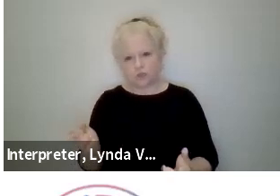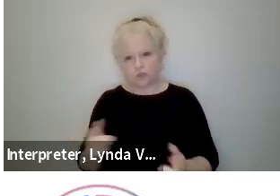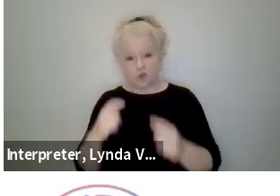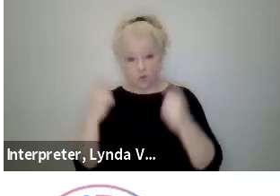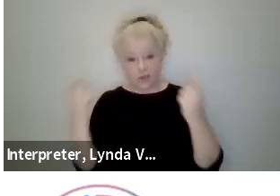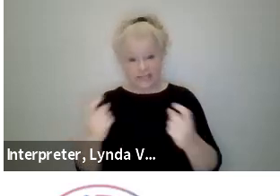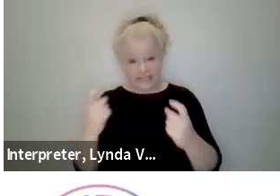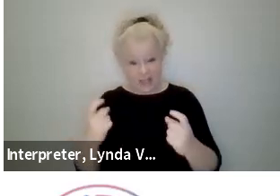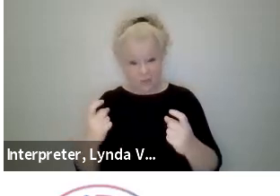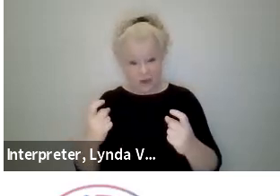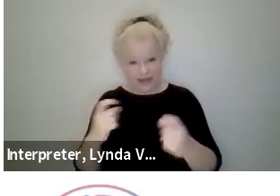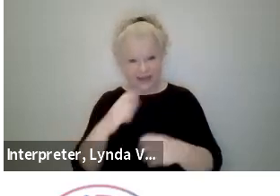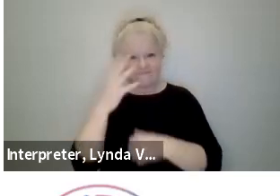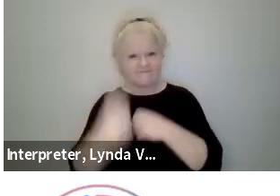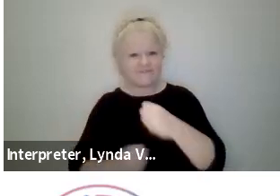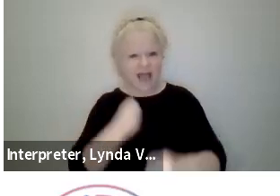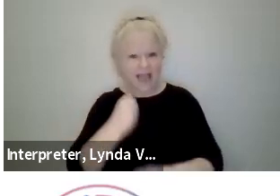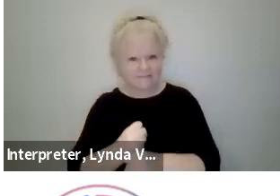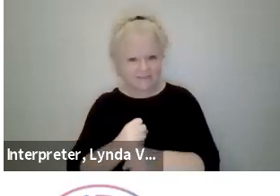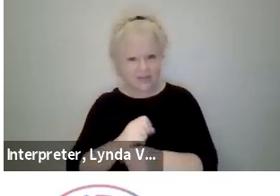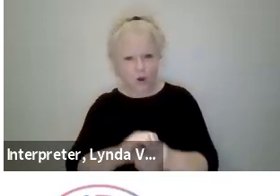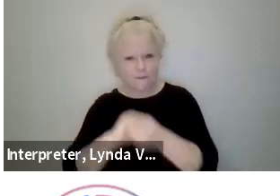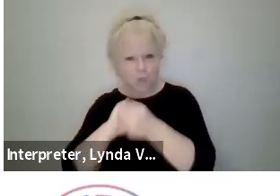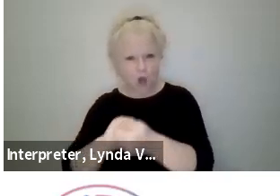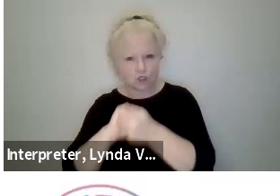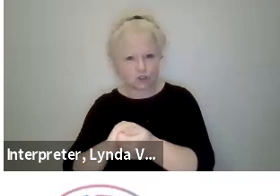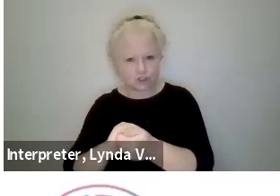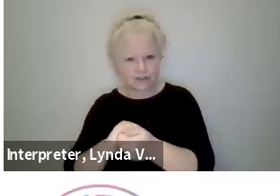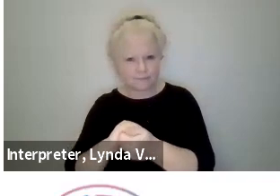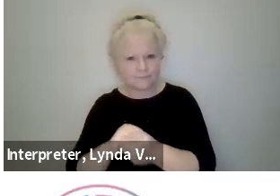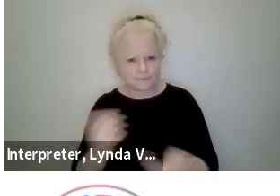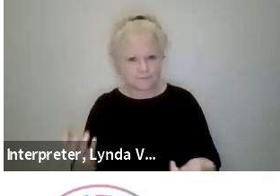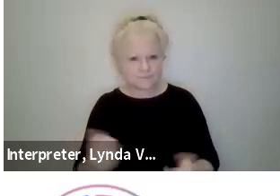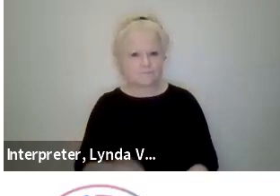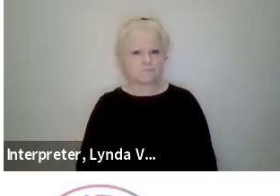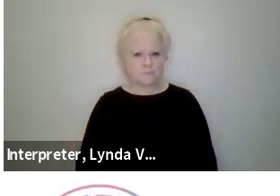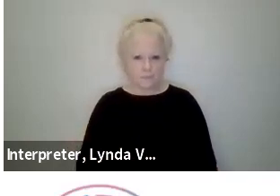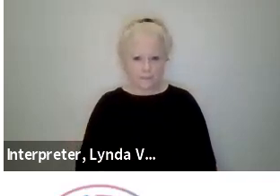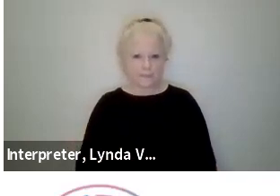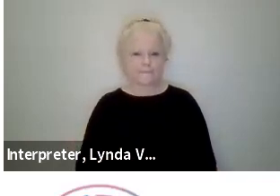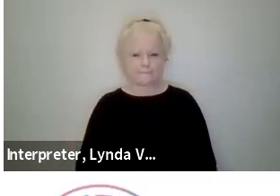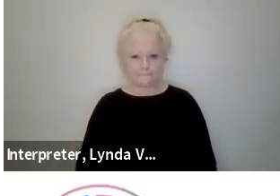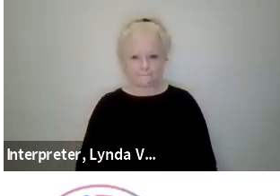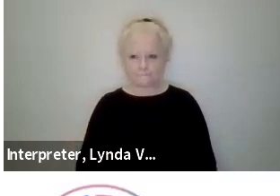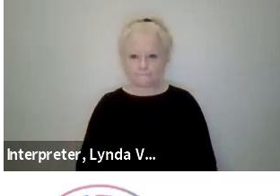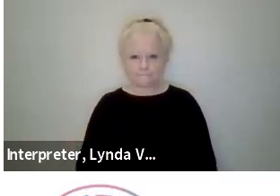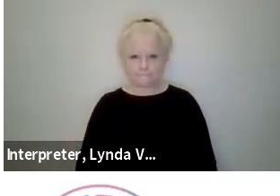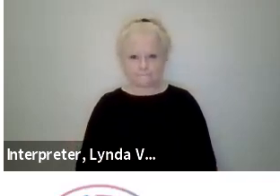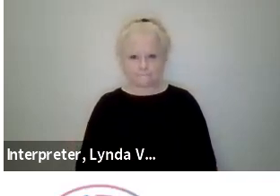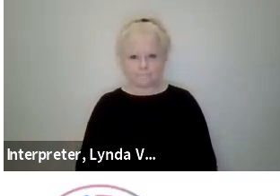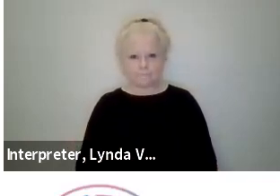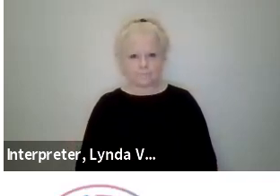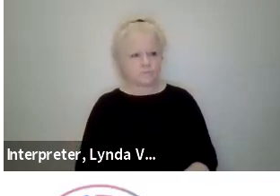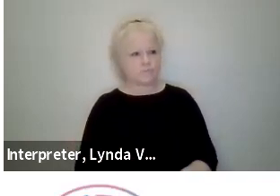celebrated our 5-year partnership, 5-year anniversary partnership this year. I don't know if you're aware of that. But, you know, I